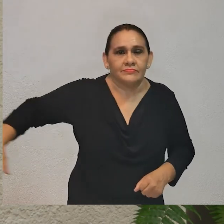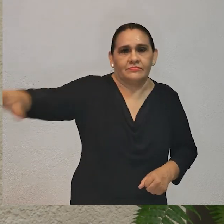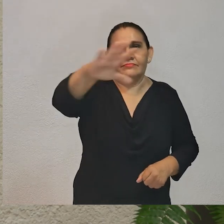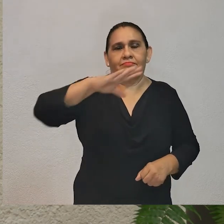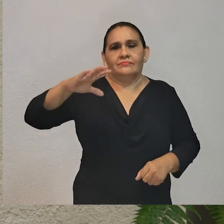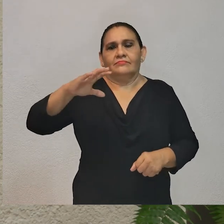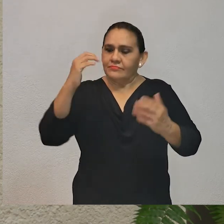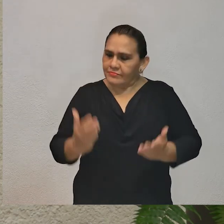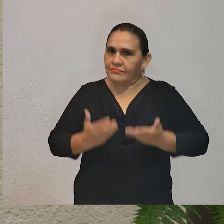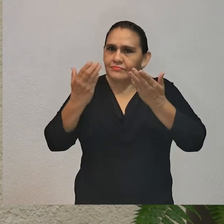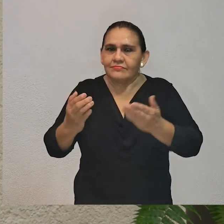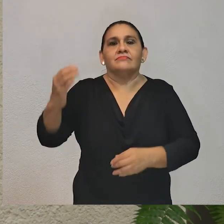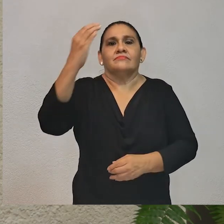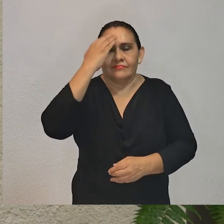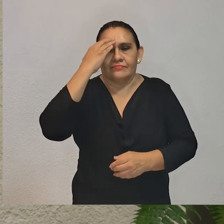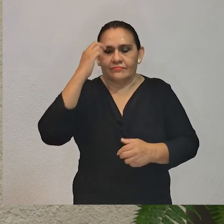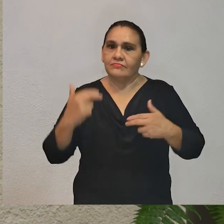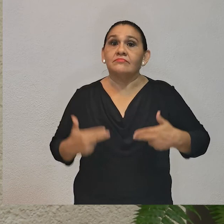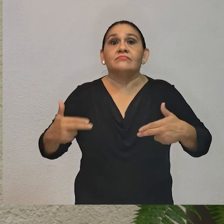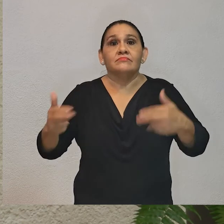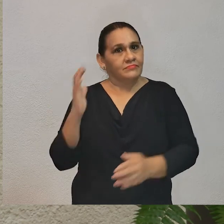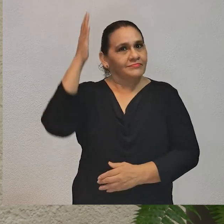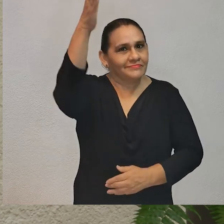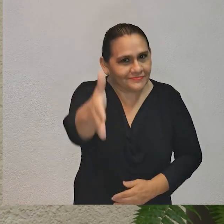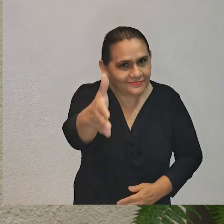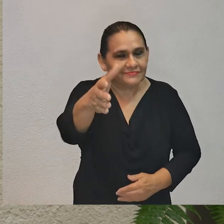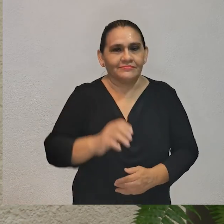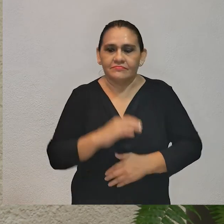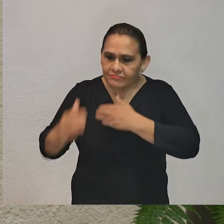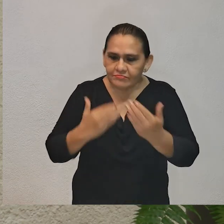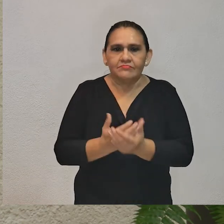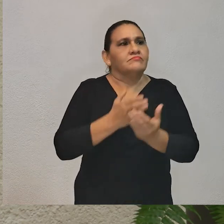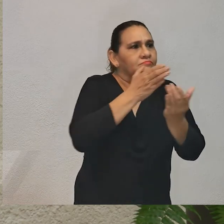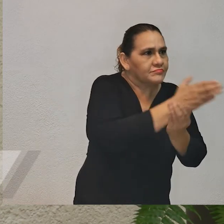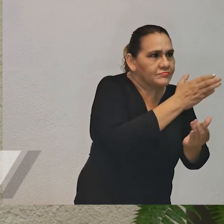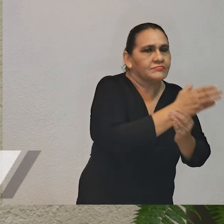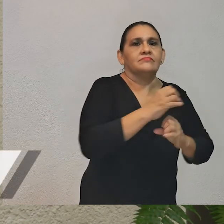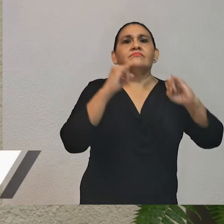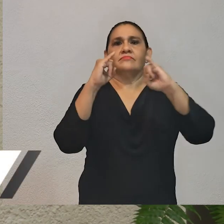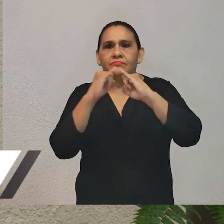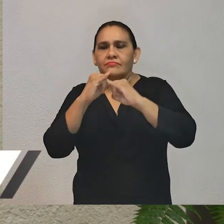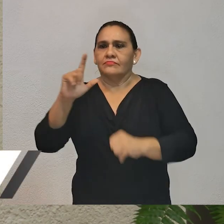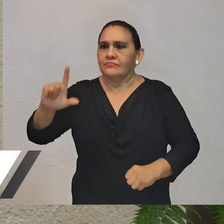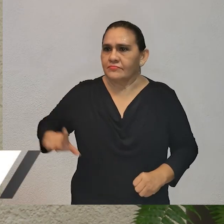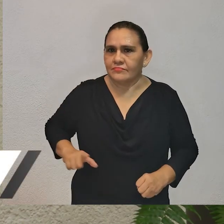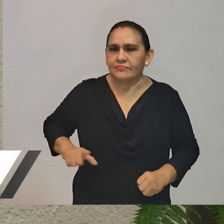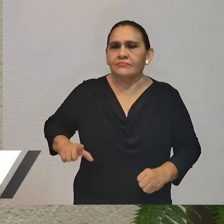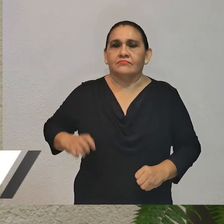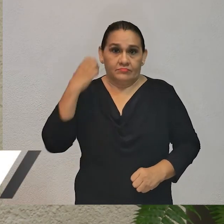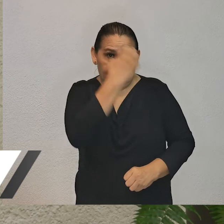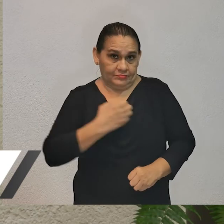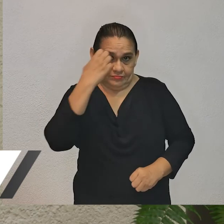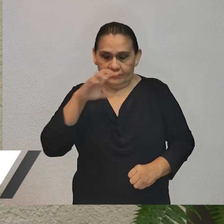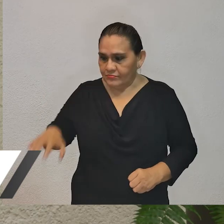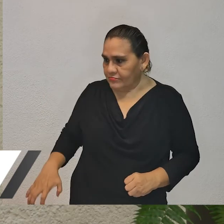tumen le páajtaloob taan uliik'iloob. Kaameyajtaak b'ix je'l upáajtal utáak b'sa'aloob ichil umeyaj le kuuchiloob ti